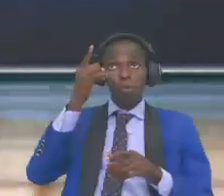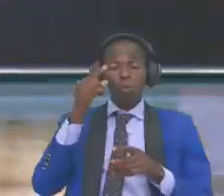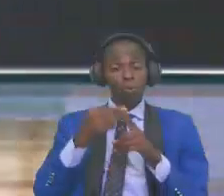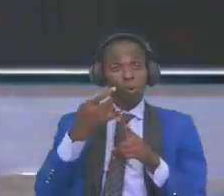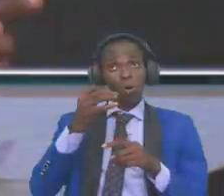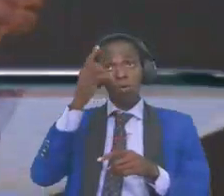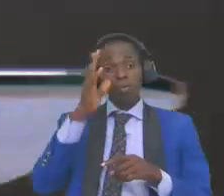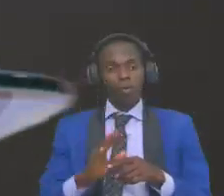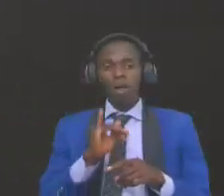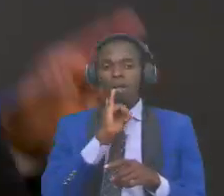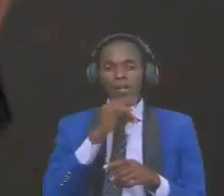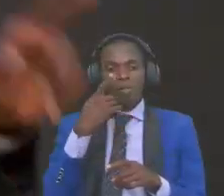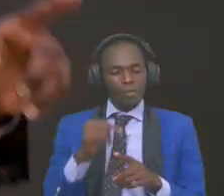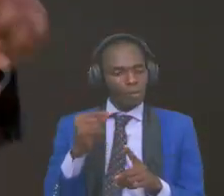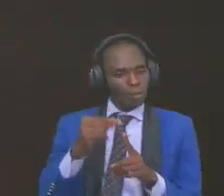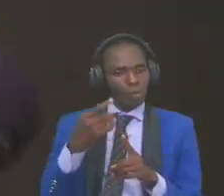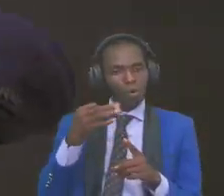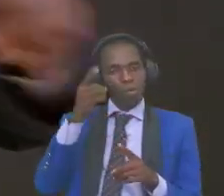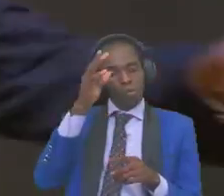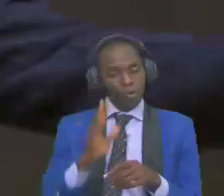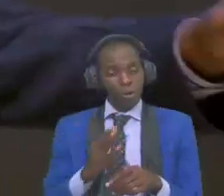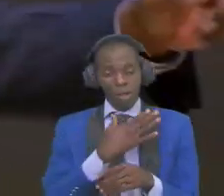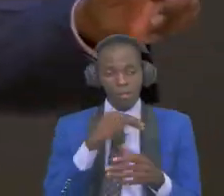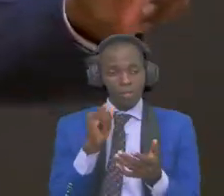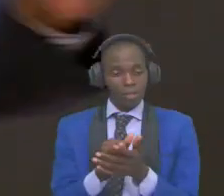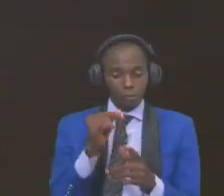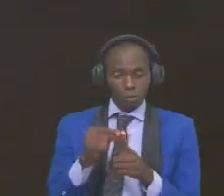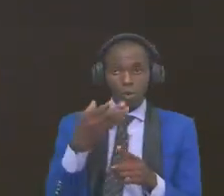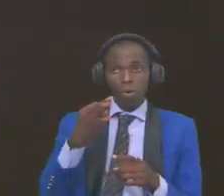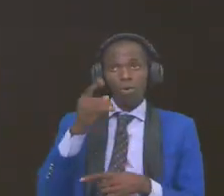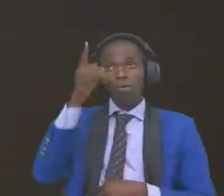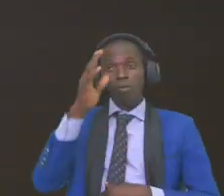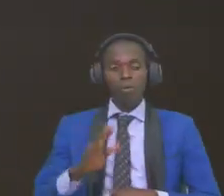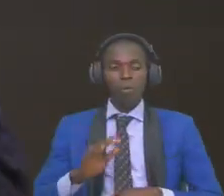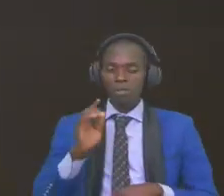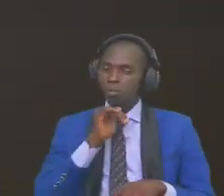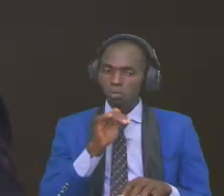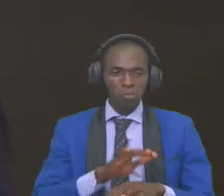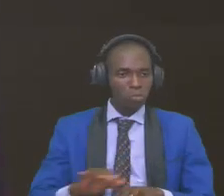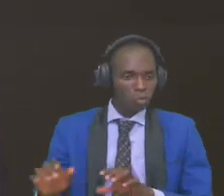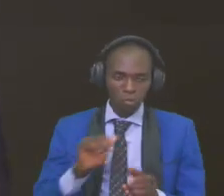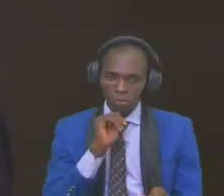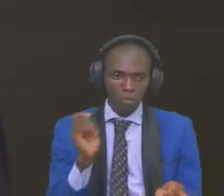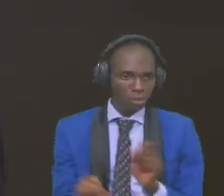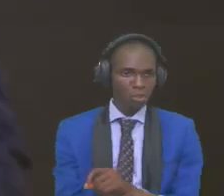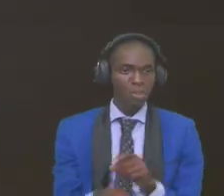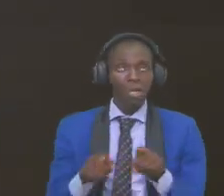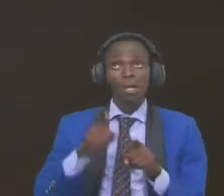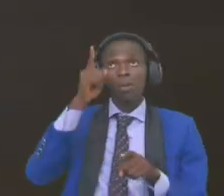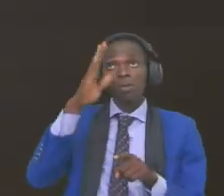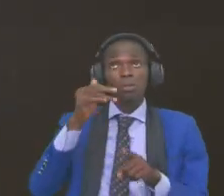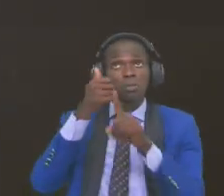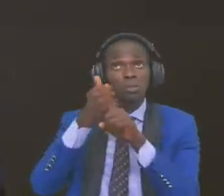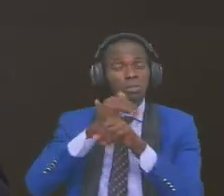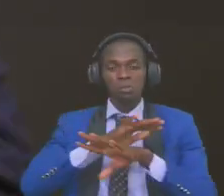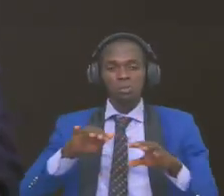the word of God, and that the word of God changes not, as God himself changes not. You